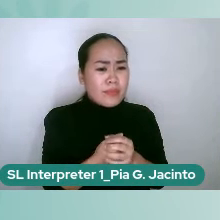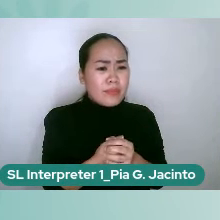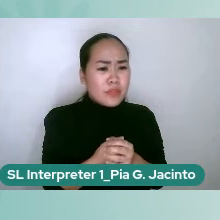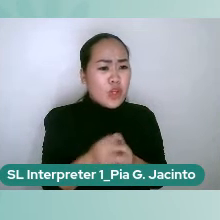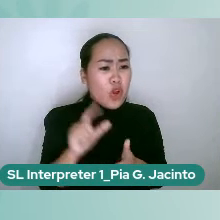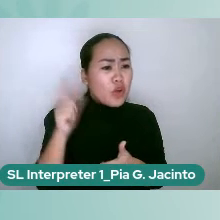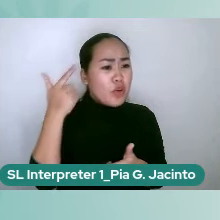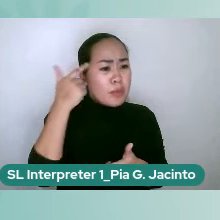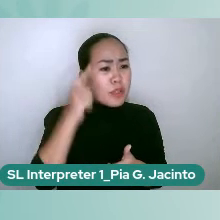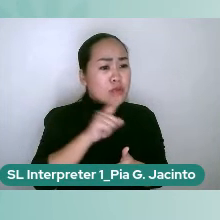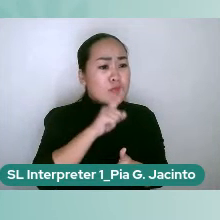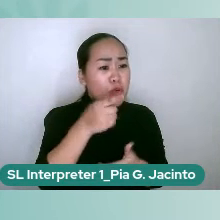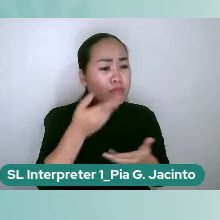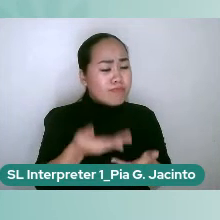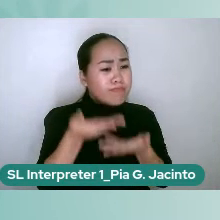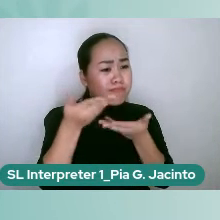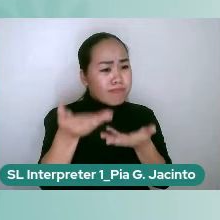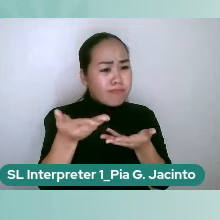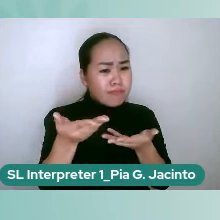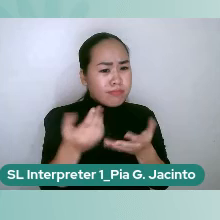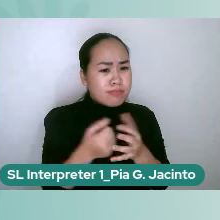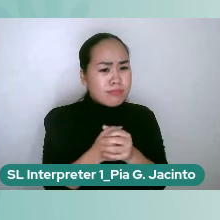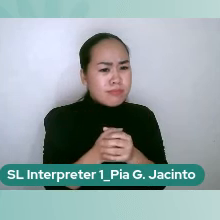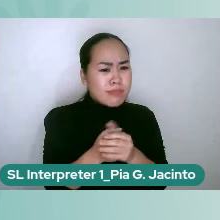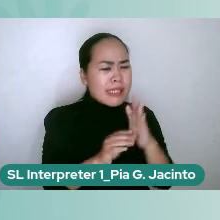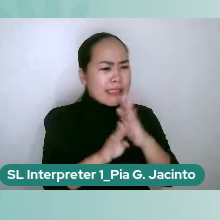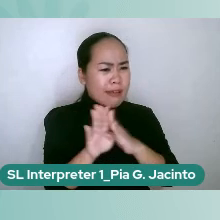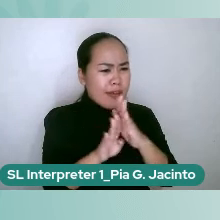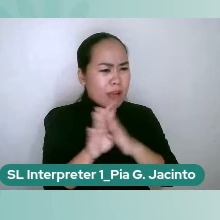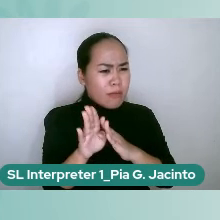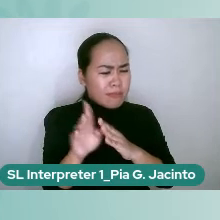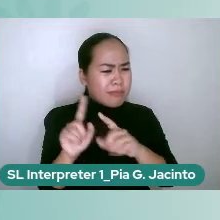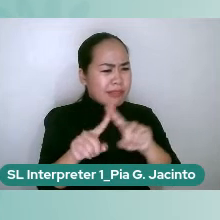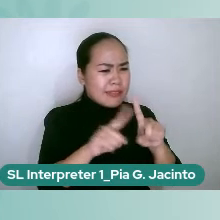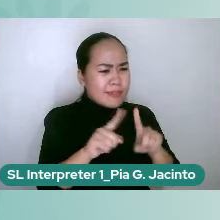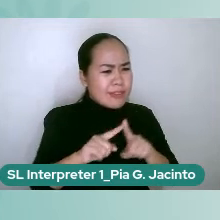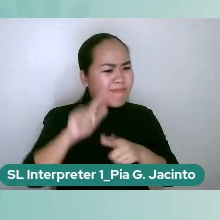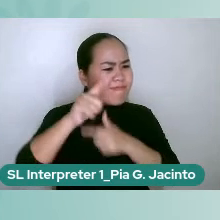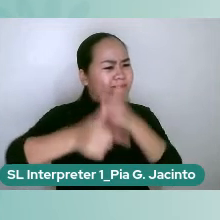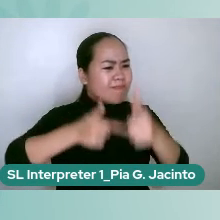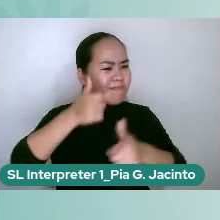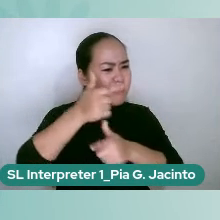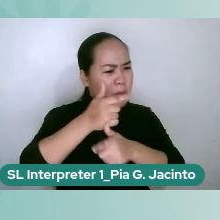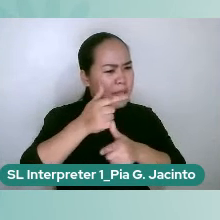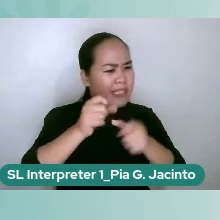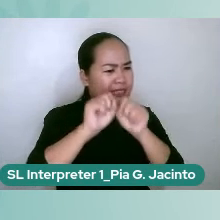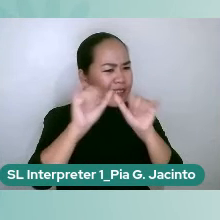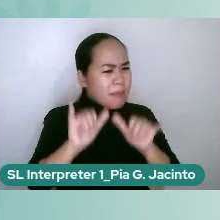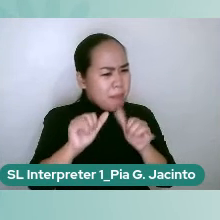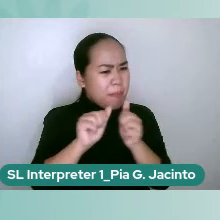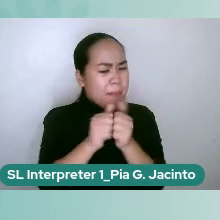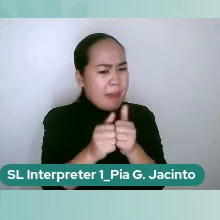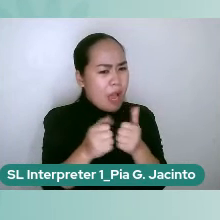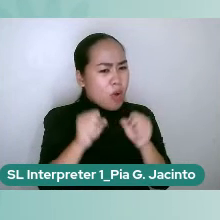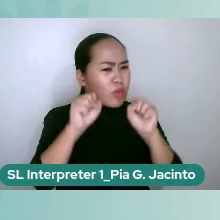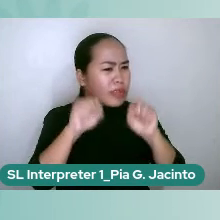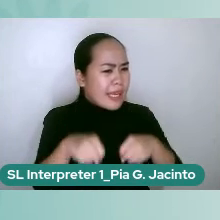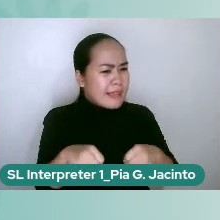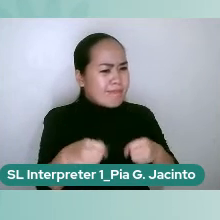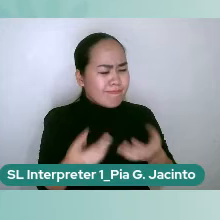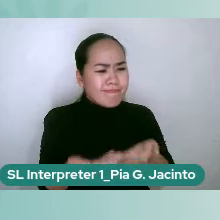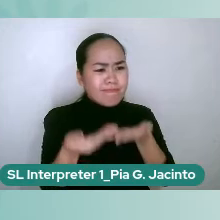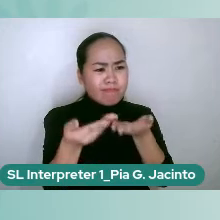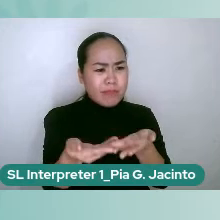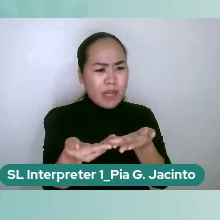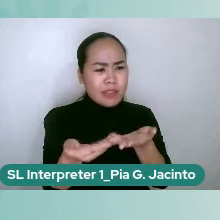this vision and asked the WHO to develop a global strategy. This global strategy was endorsed by member states